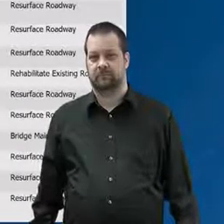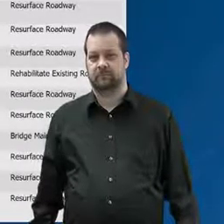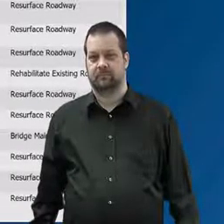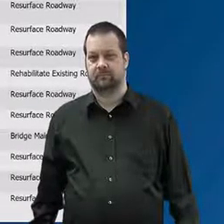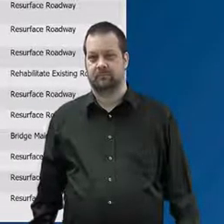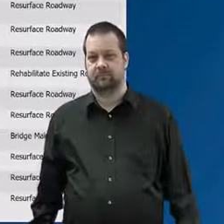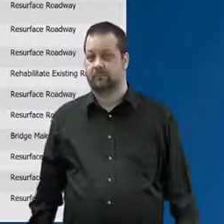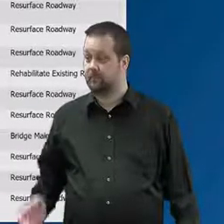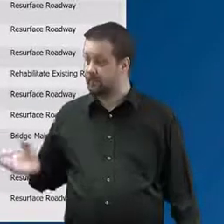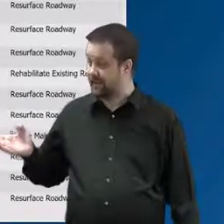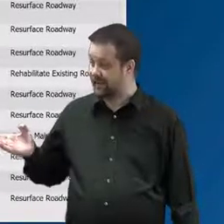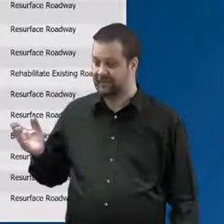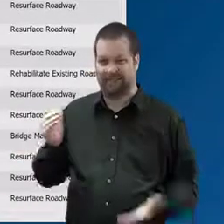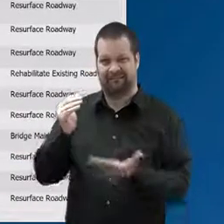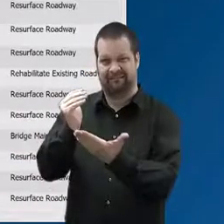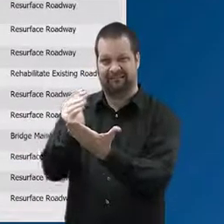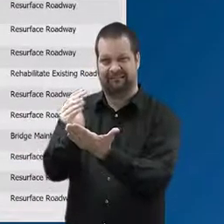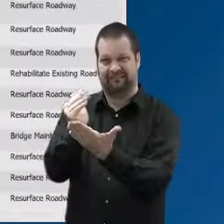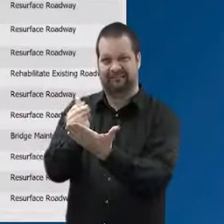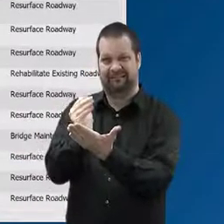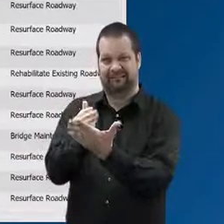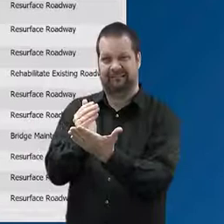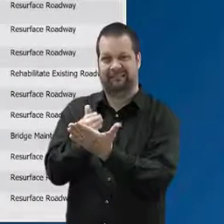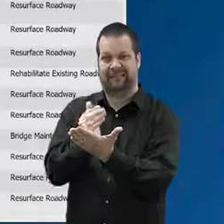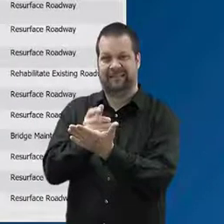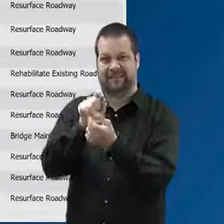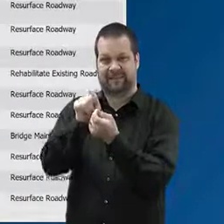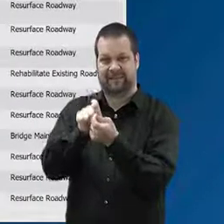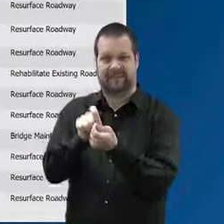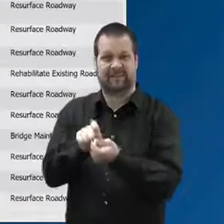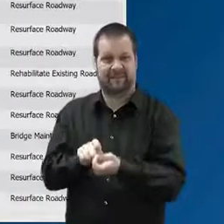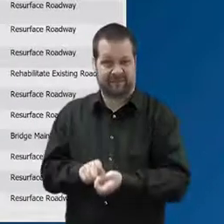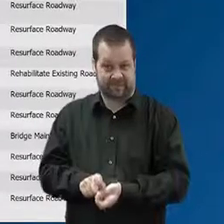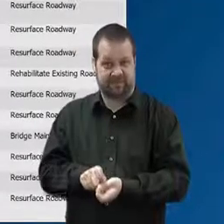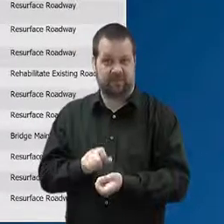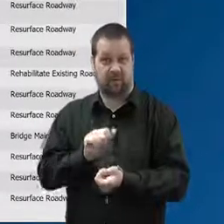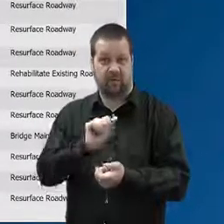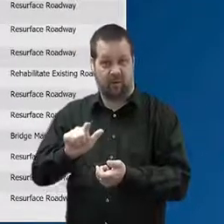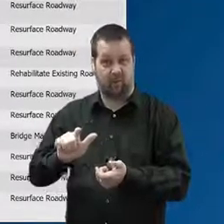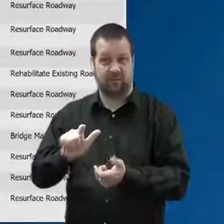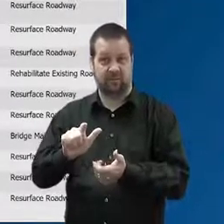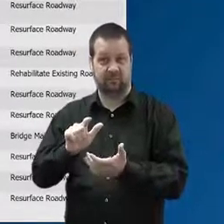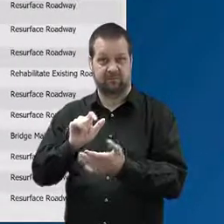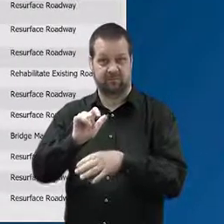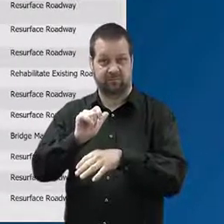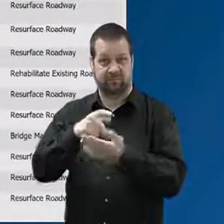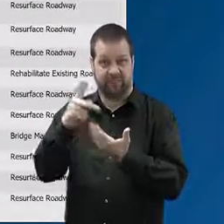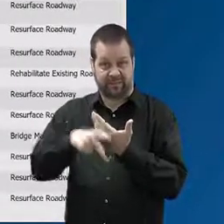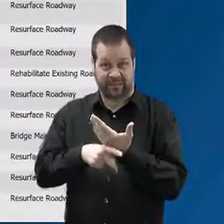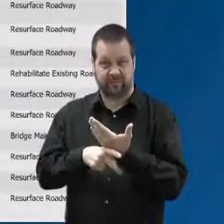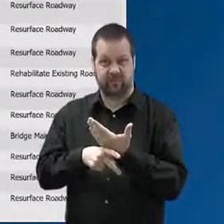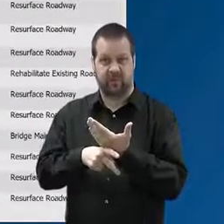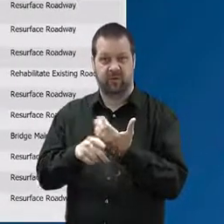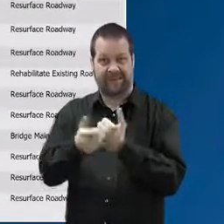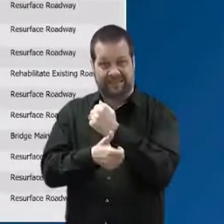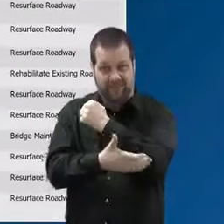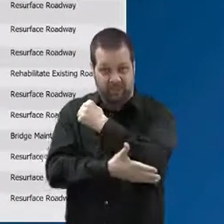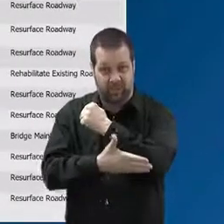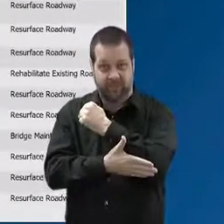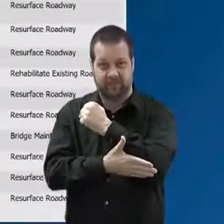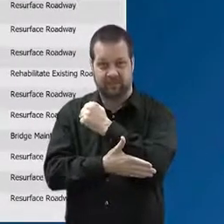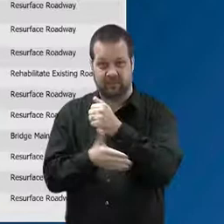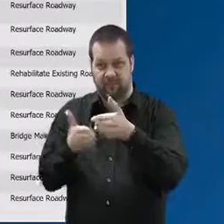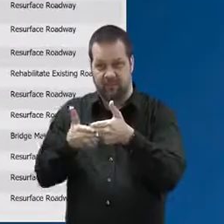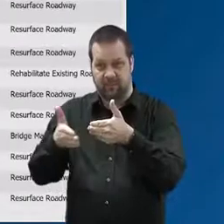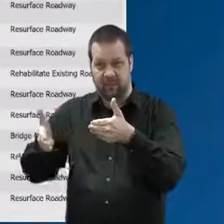This table lists each of these projects. All of these projects on the upcoming slides for each county can be found on the